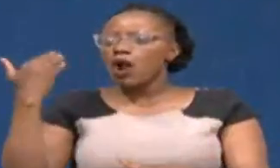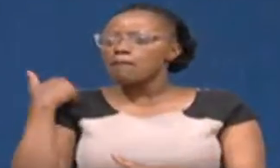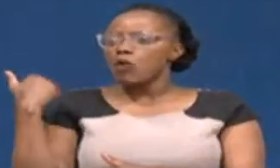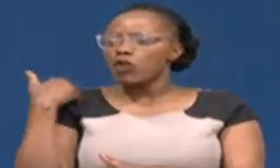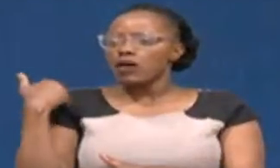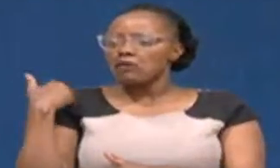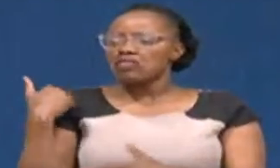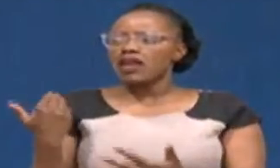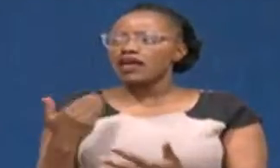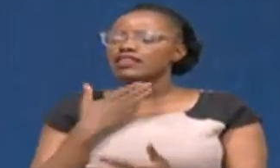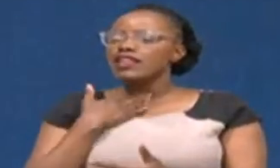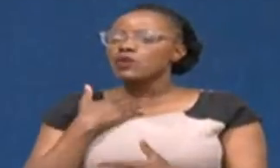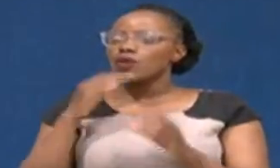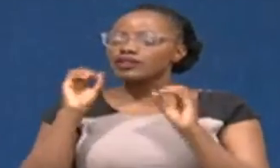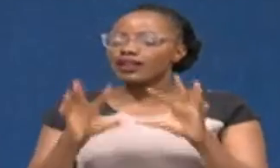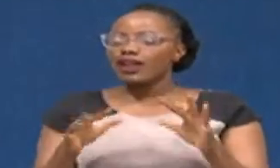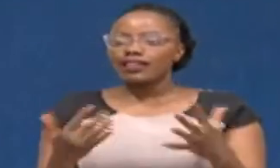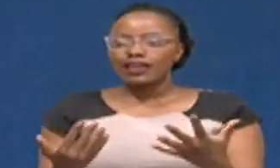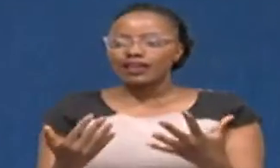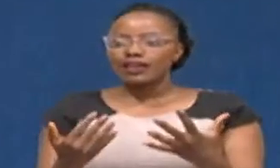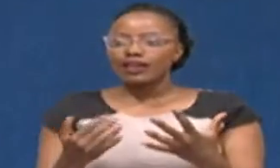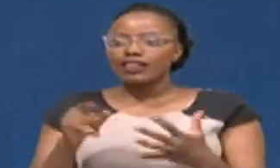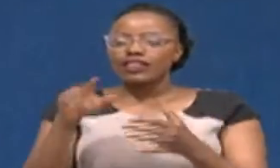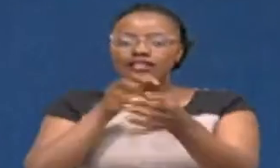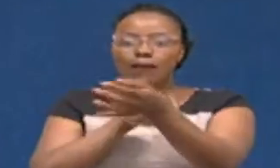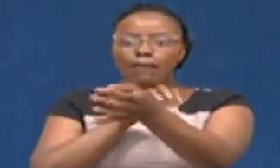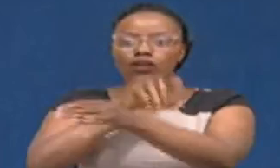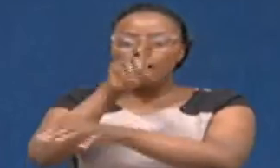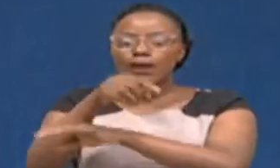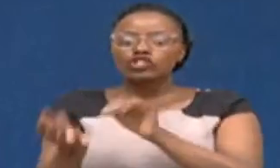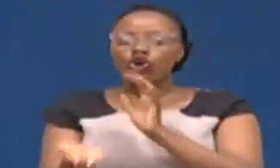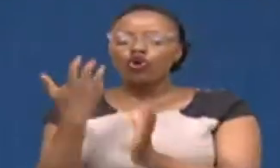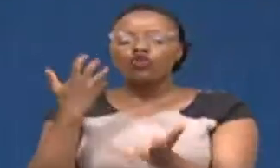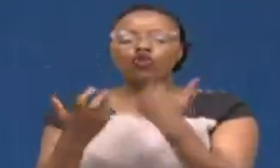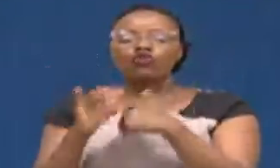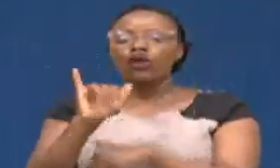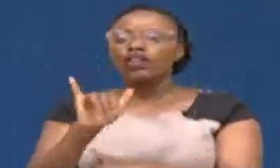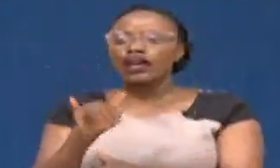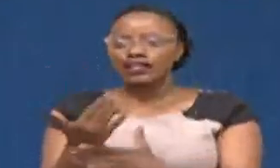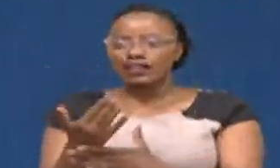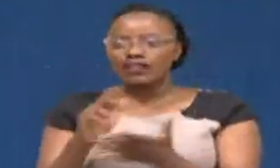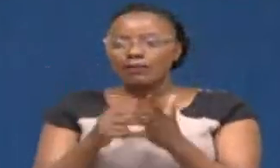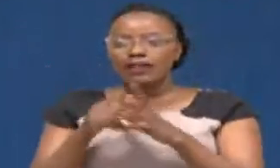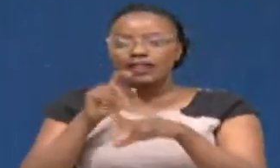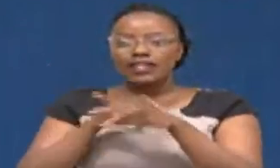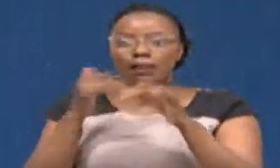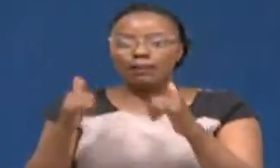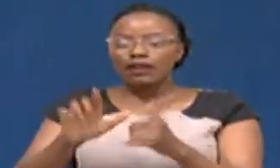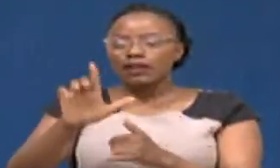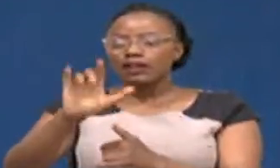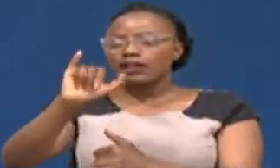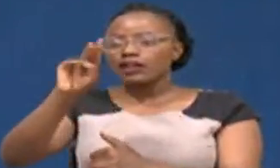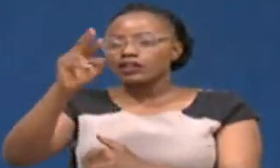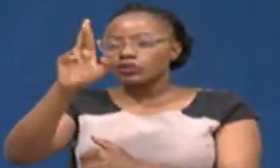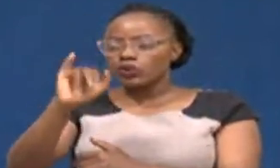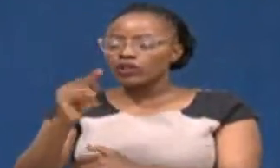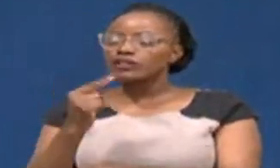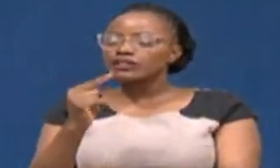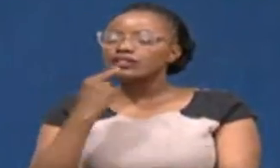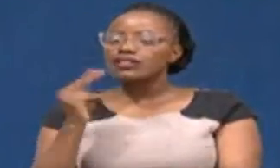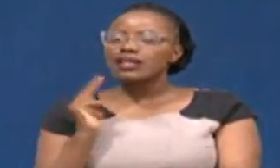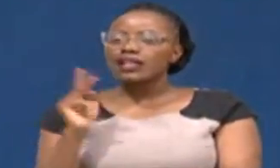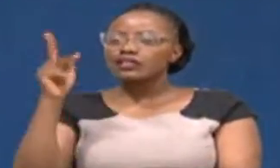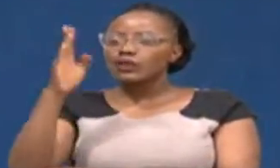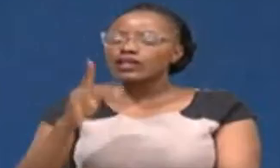wanasumbua, hawataki. How madoadoa lazima tuwatoe. It's a high time that Lituri comes to us as